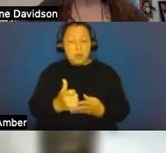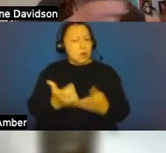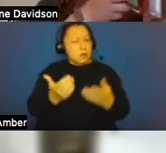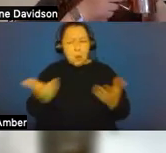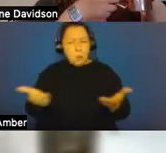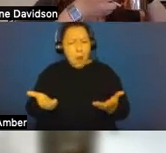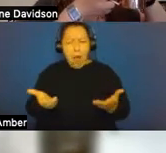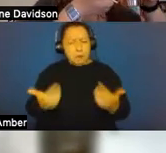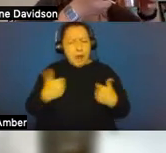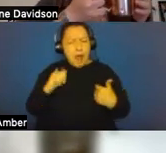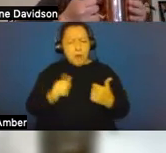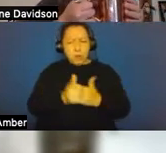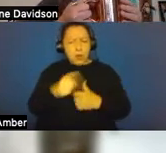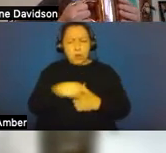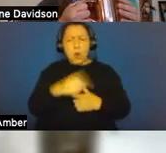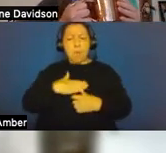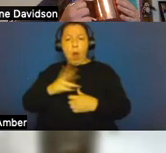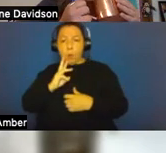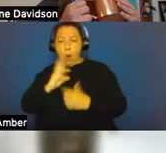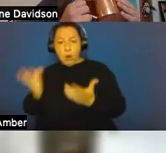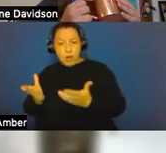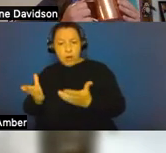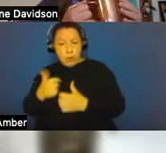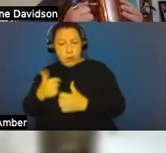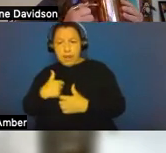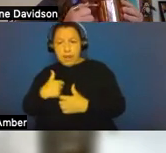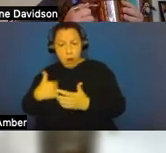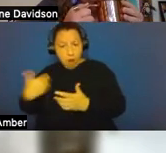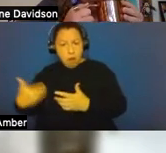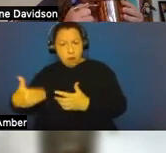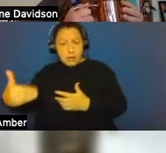I have my water with me that I'll occasionally